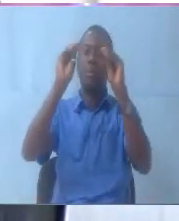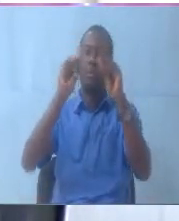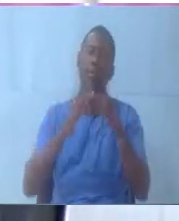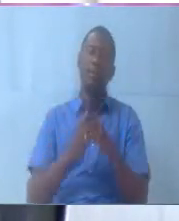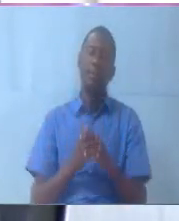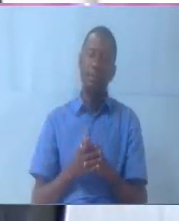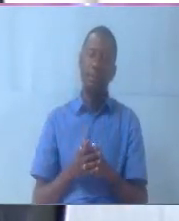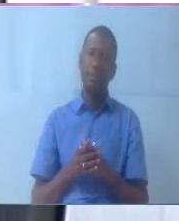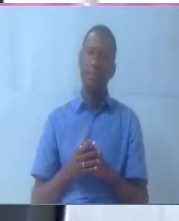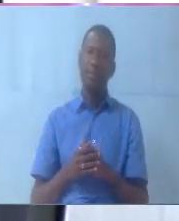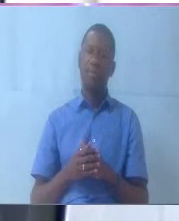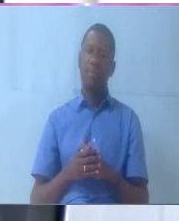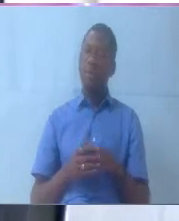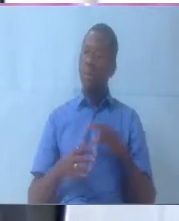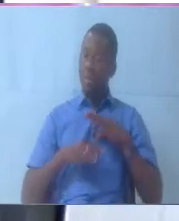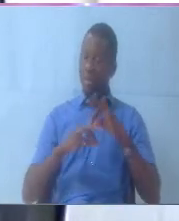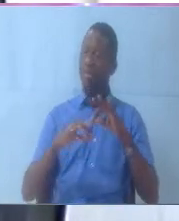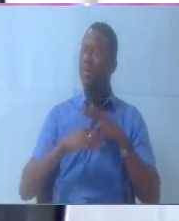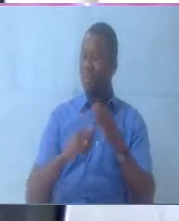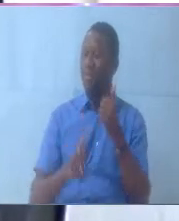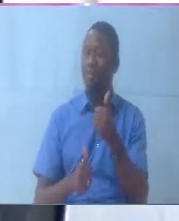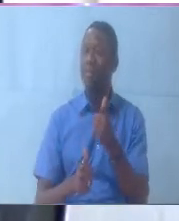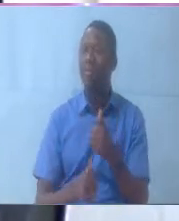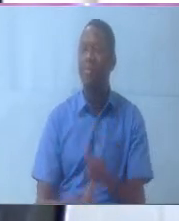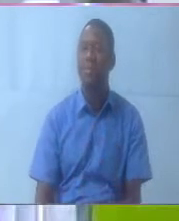Interesting. I know